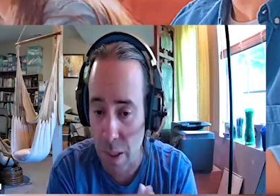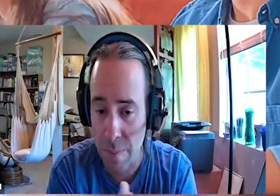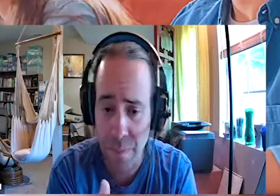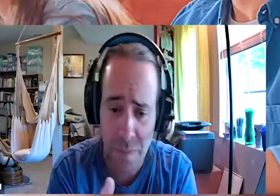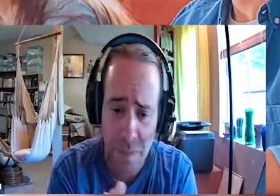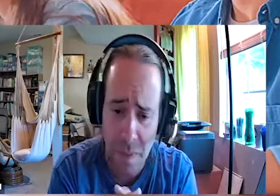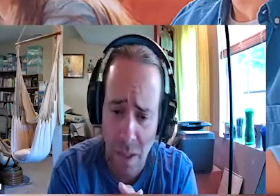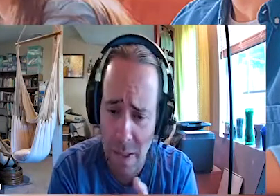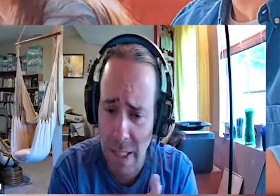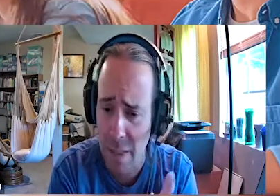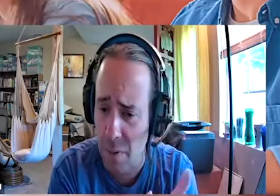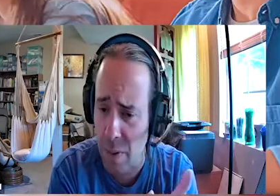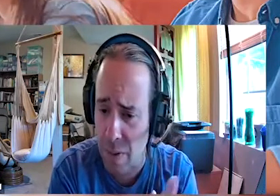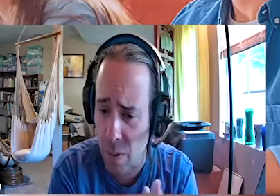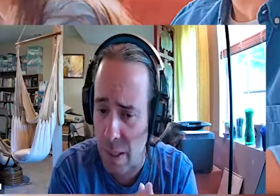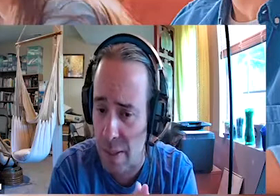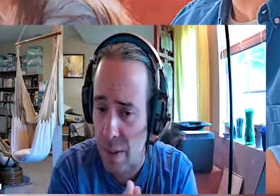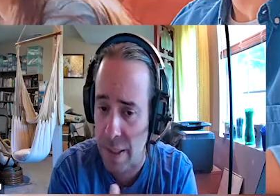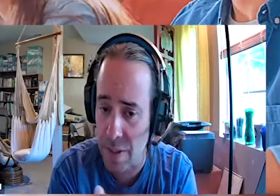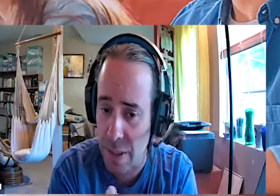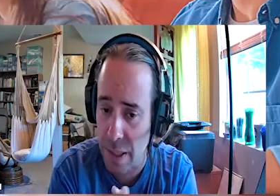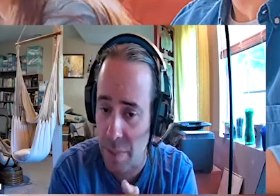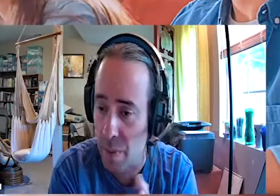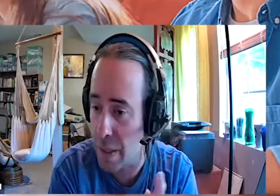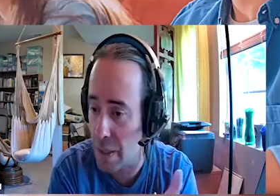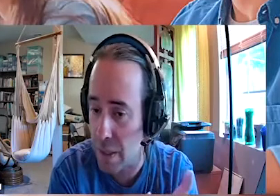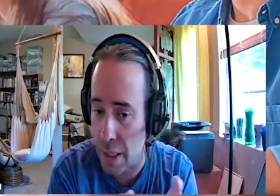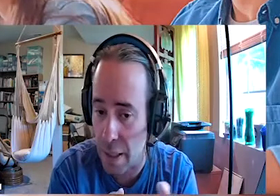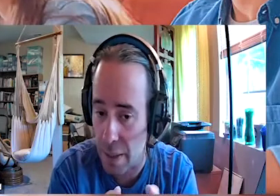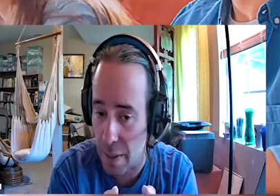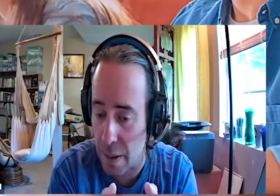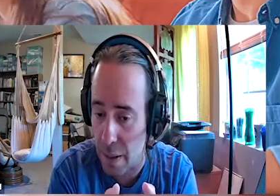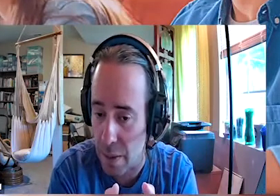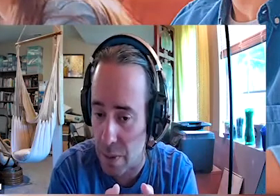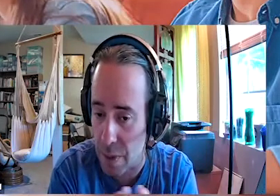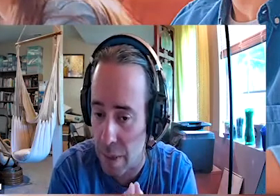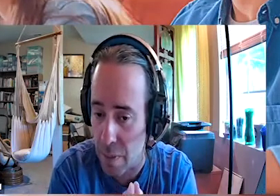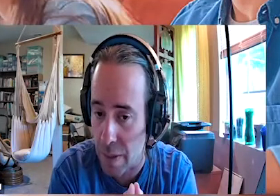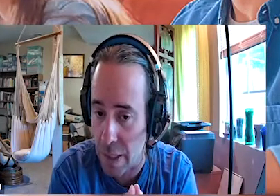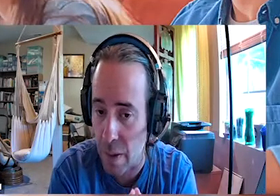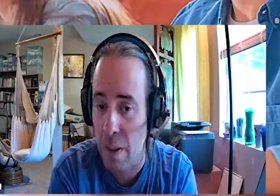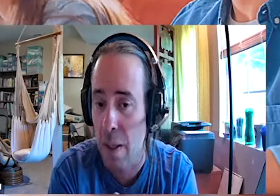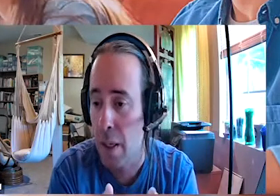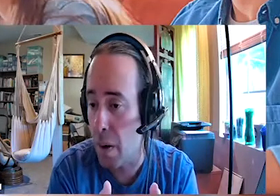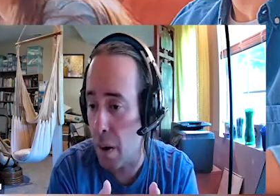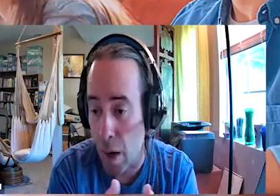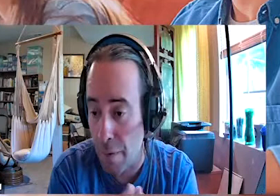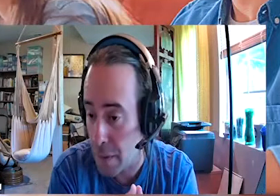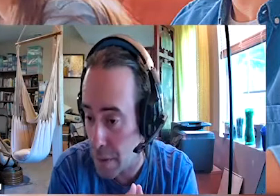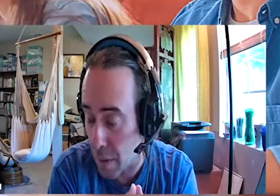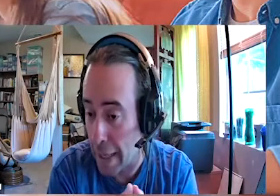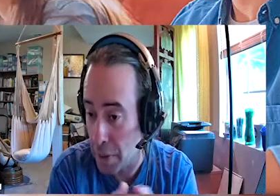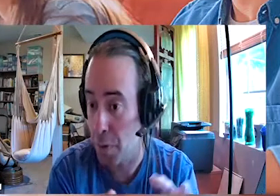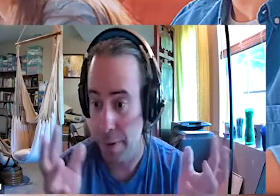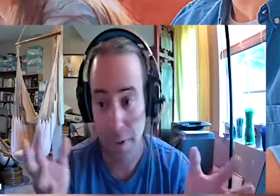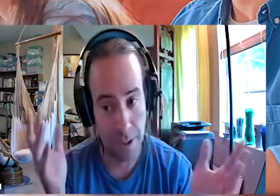there as well, our executive director organizer, Inez Zuniga, can be reached at the Gmail address there. Our